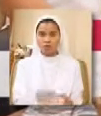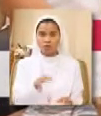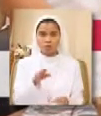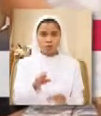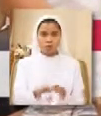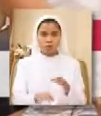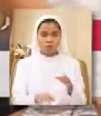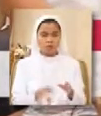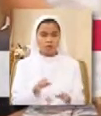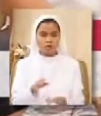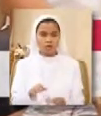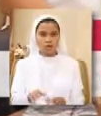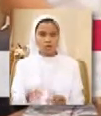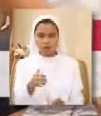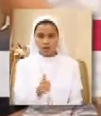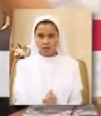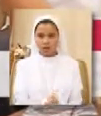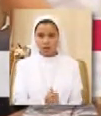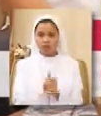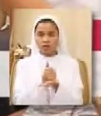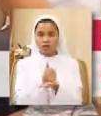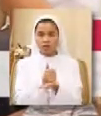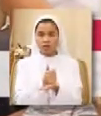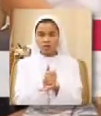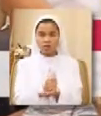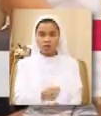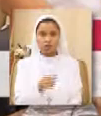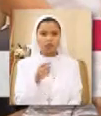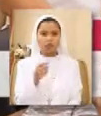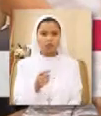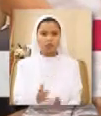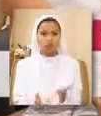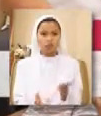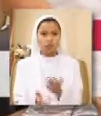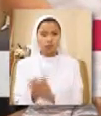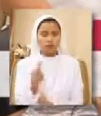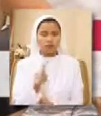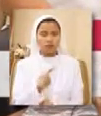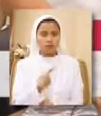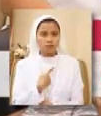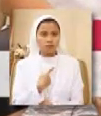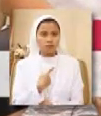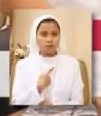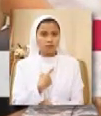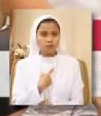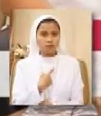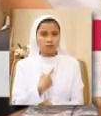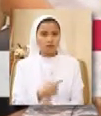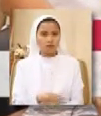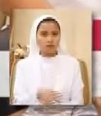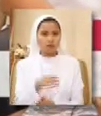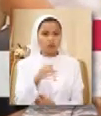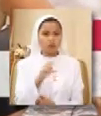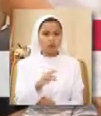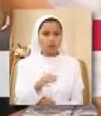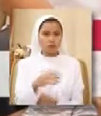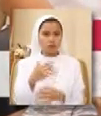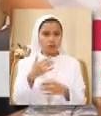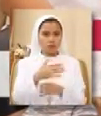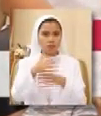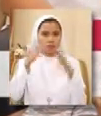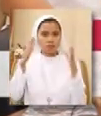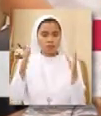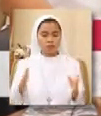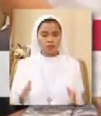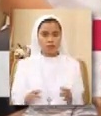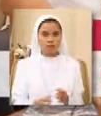books, prosthesis, walking aids. Napaka-expensive. We had two containers. Maybe Bishop can help us now. We had